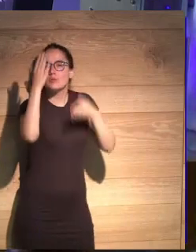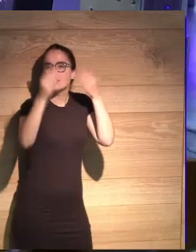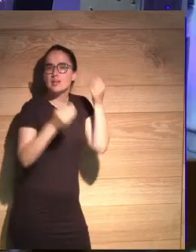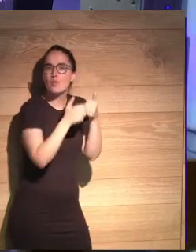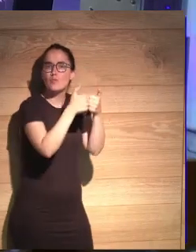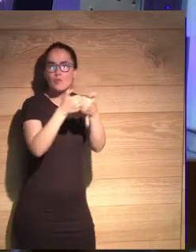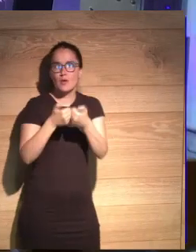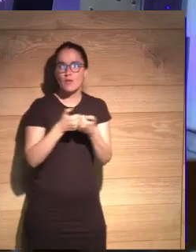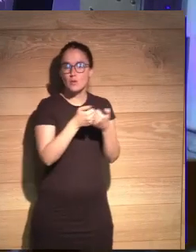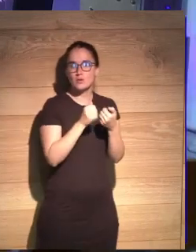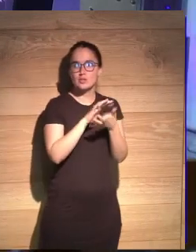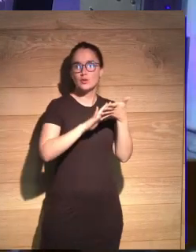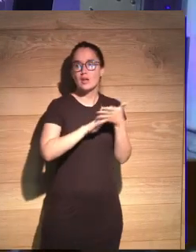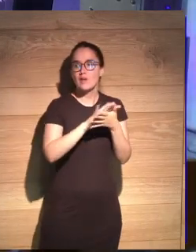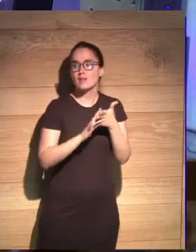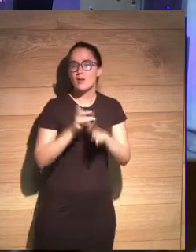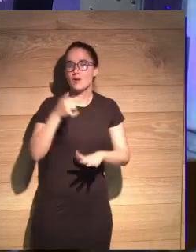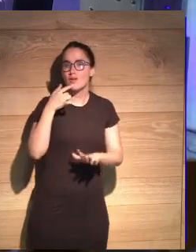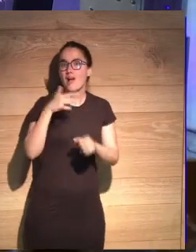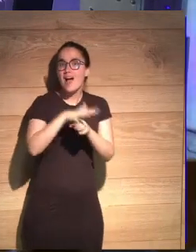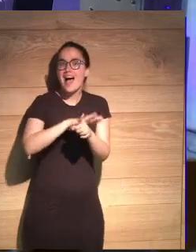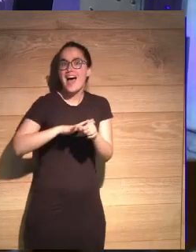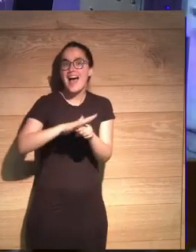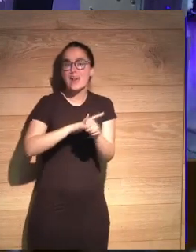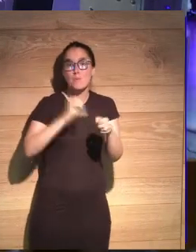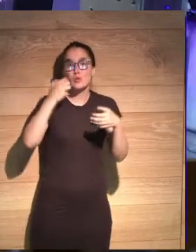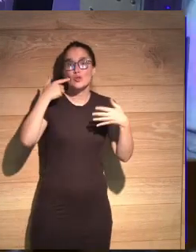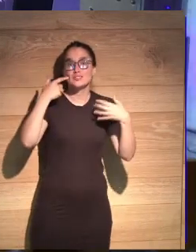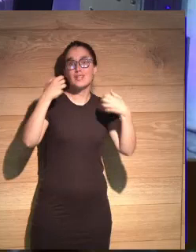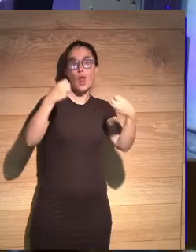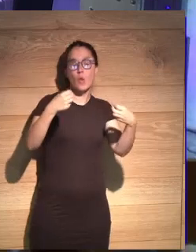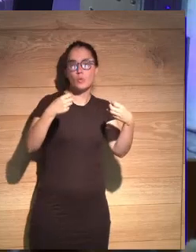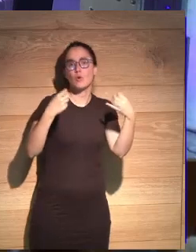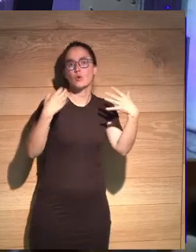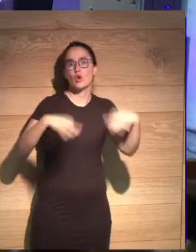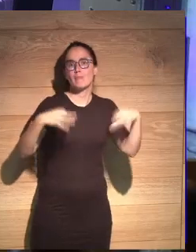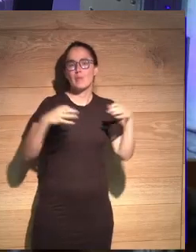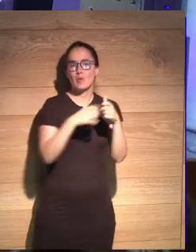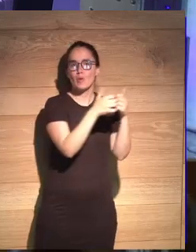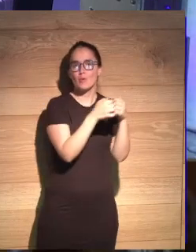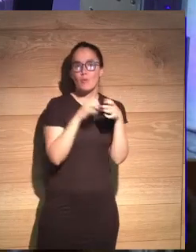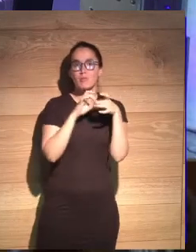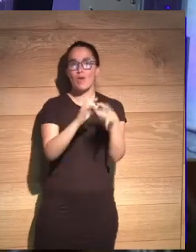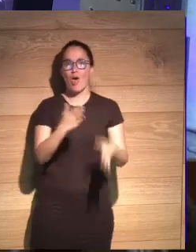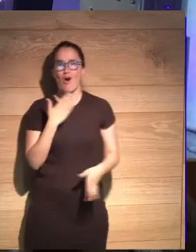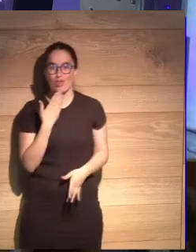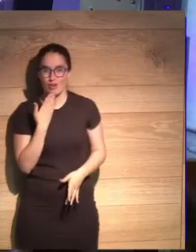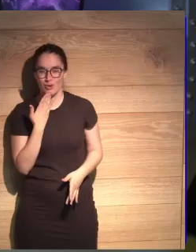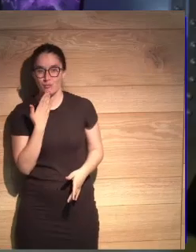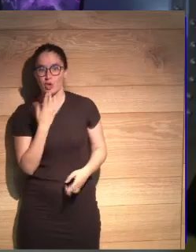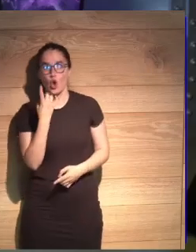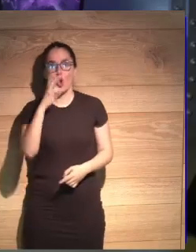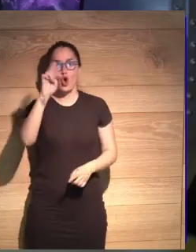Now we'll speak about a field that might not seem to be related with gaming, which